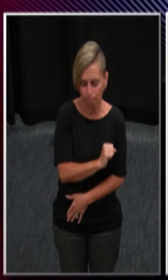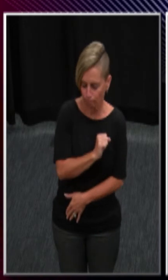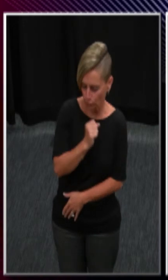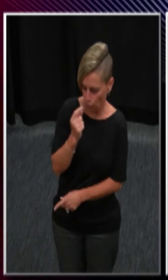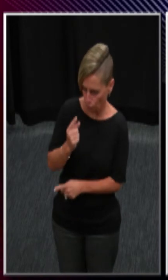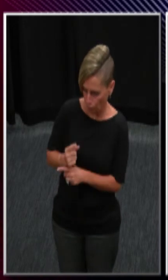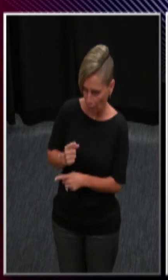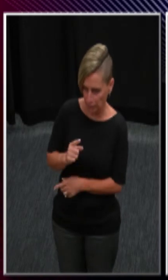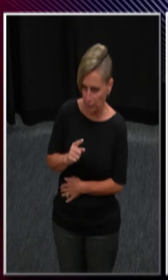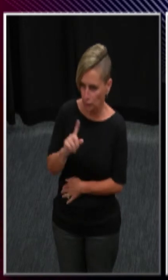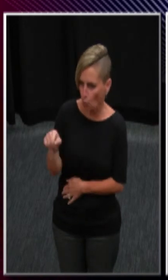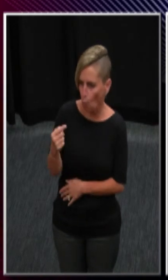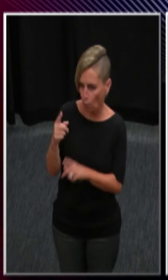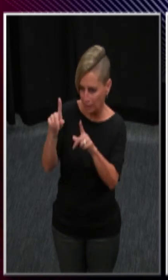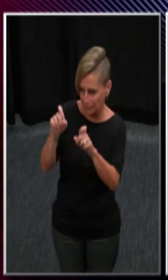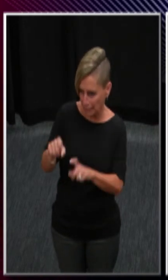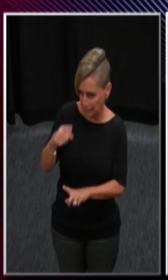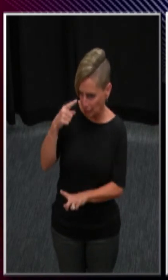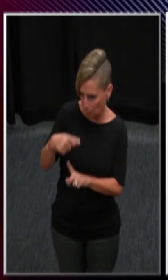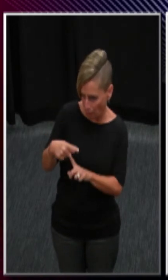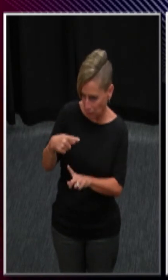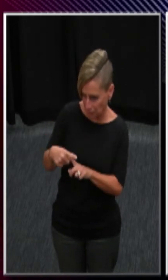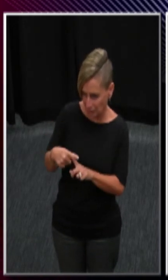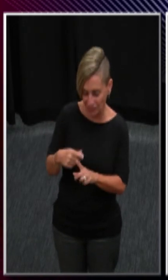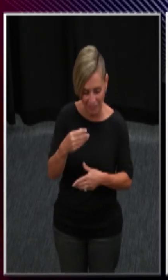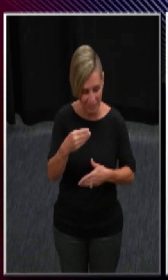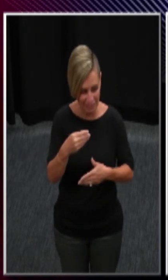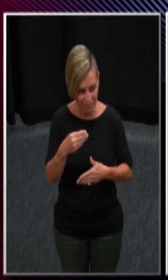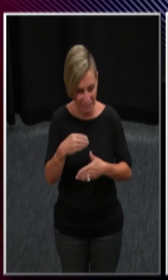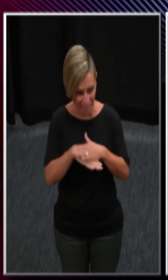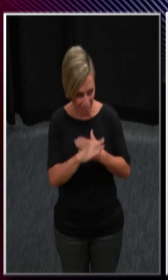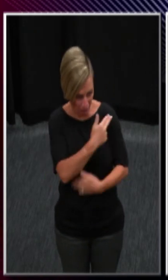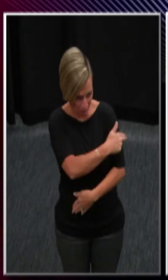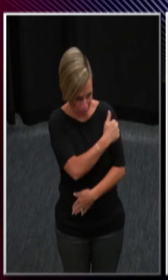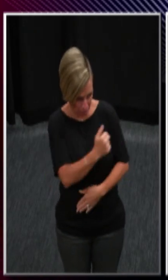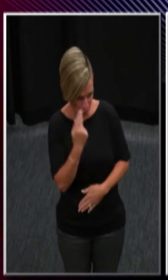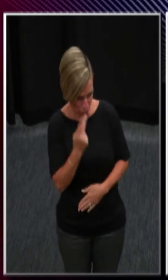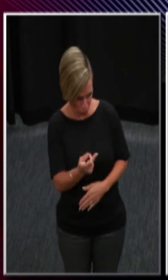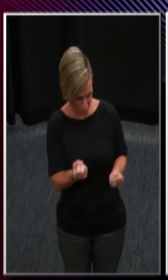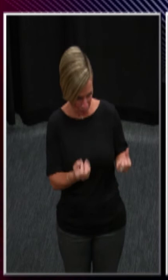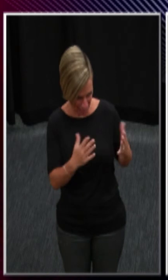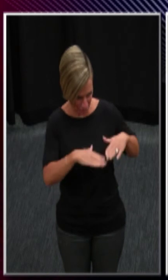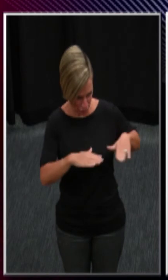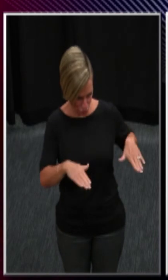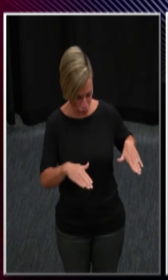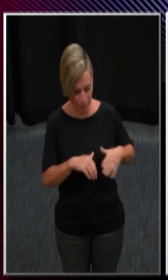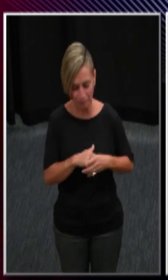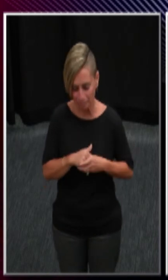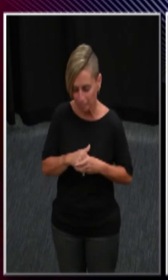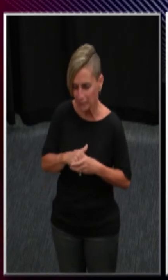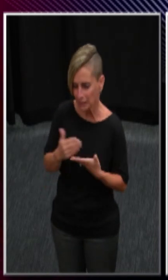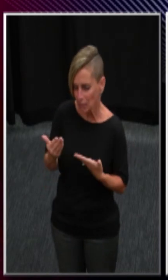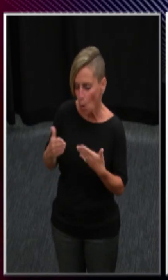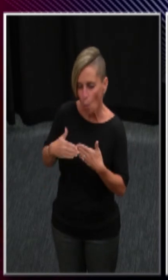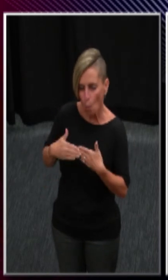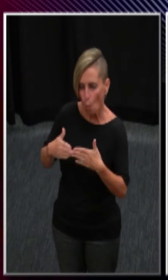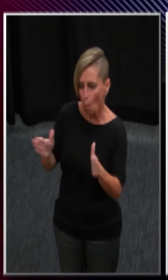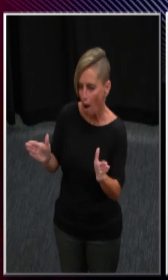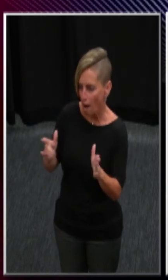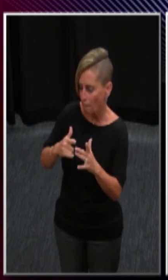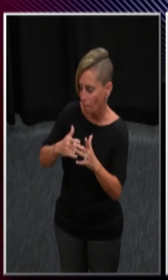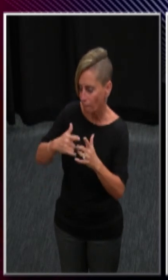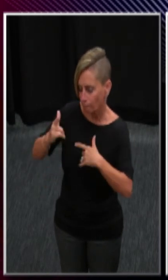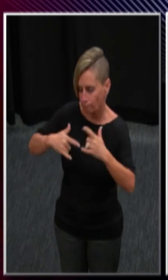tested positive. And what about in the hospitals? Are you guys seeing children in hospitals right now, that age group? So there has been a wide variety